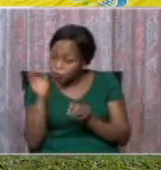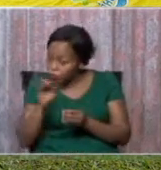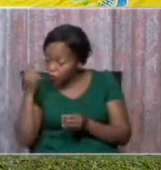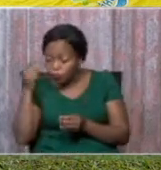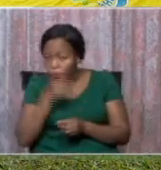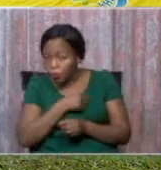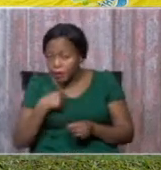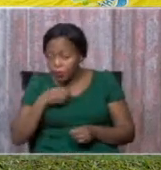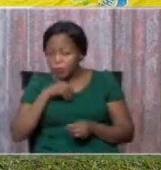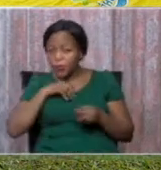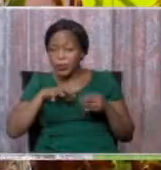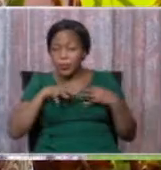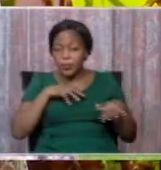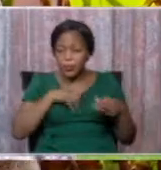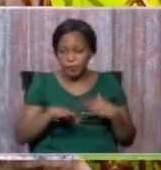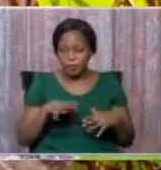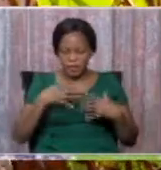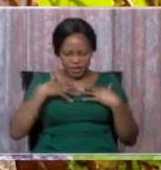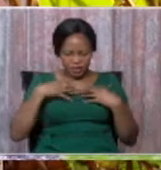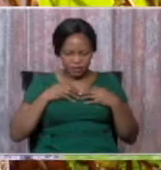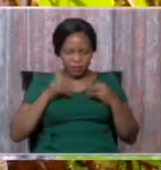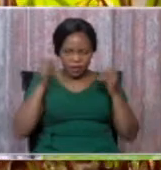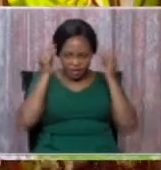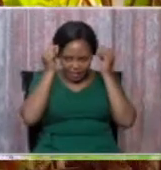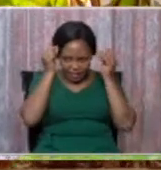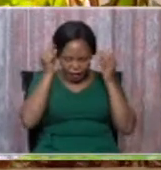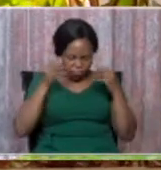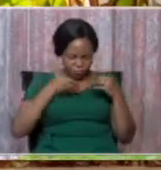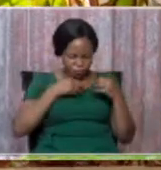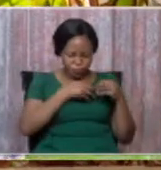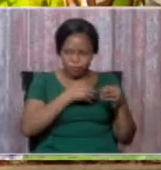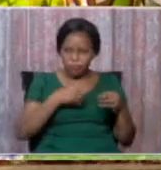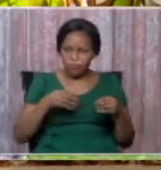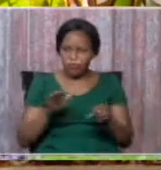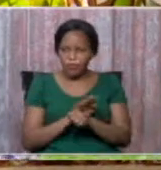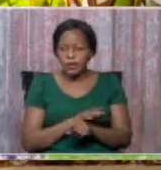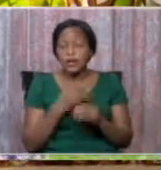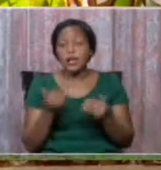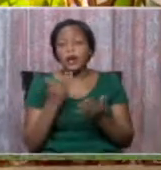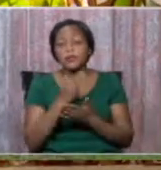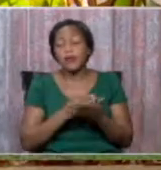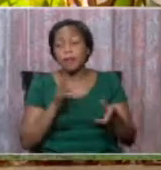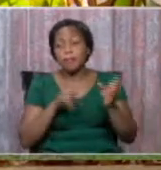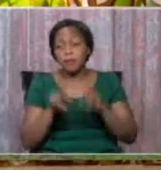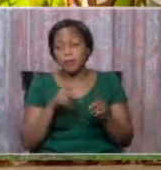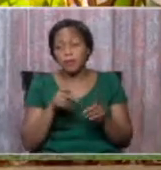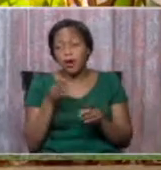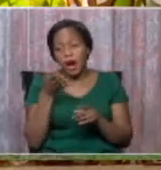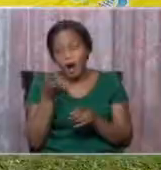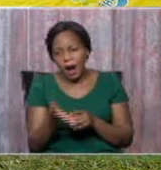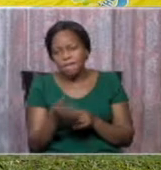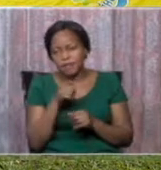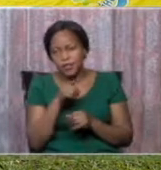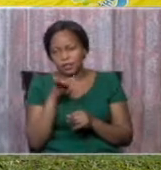their hair, on their bodies. So what does the society say about body changes? I think sometimes